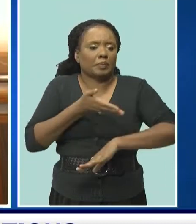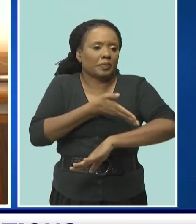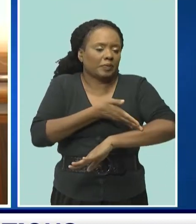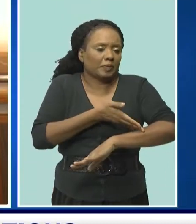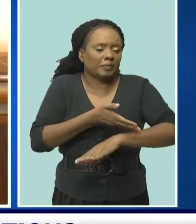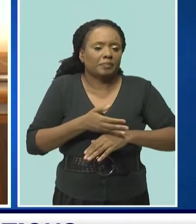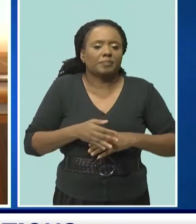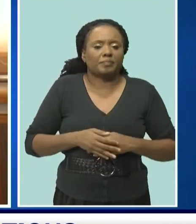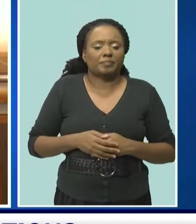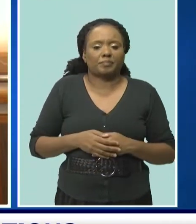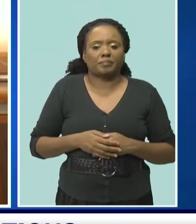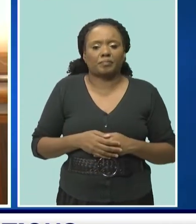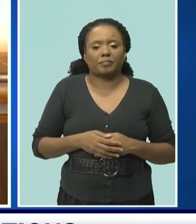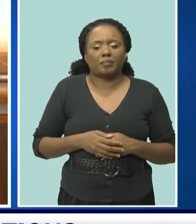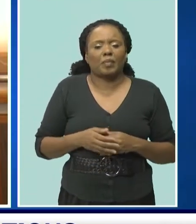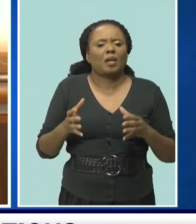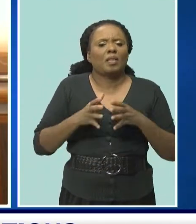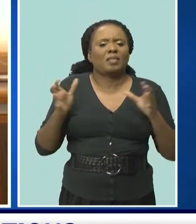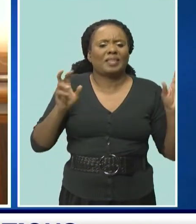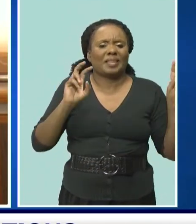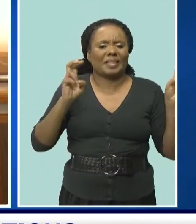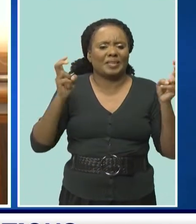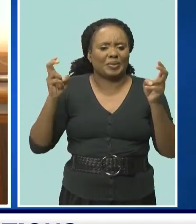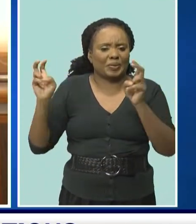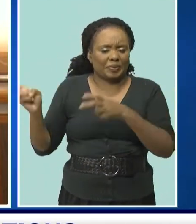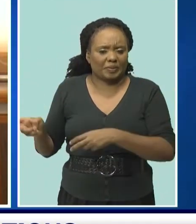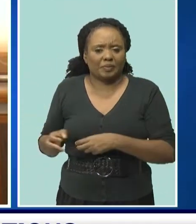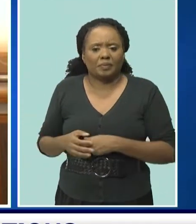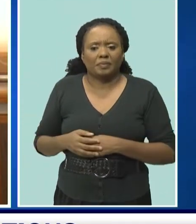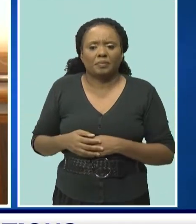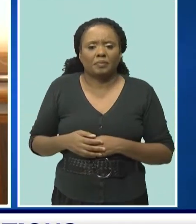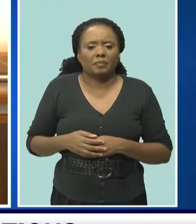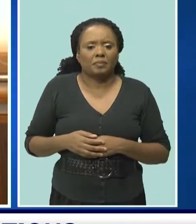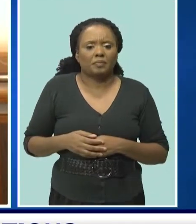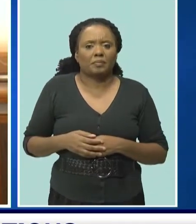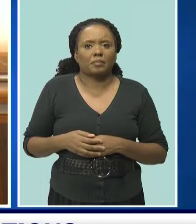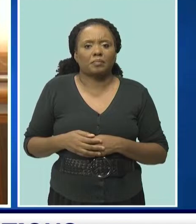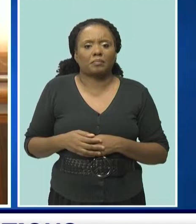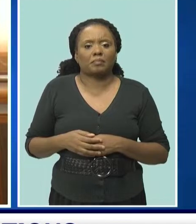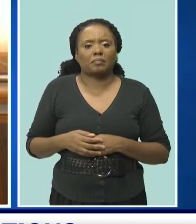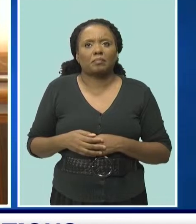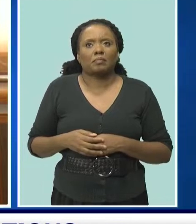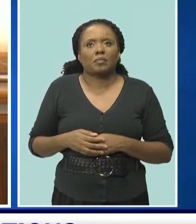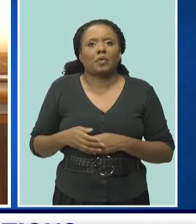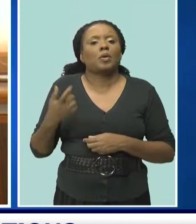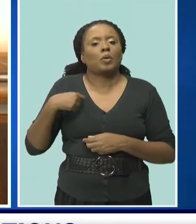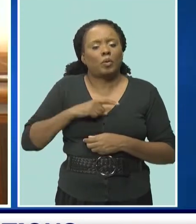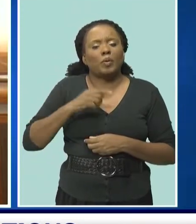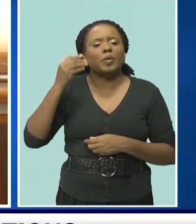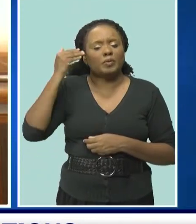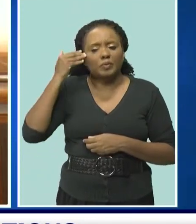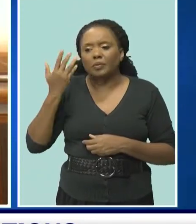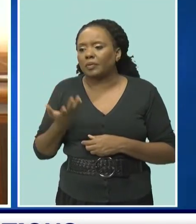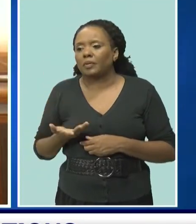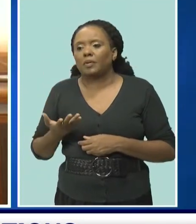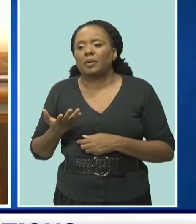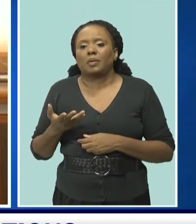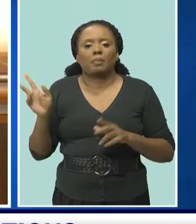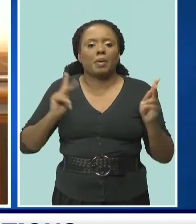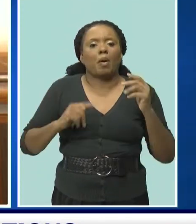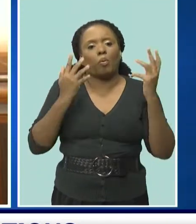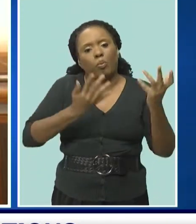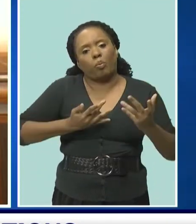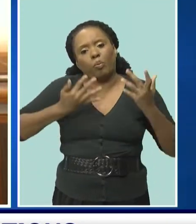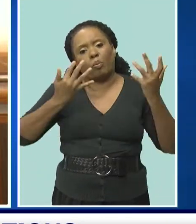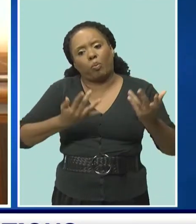Yeah. So there are issues like that. We need to sort out the wait times. There's no hiding on that. We need to delve into it, and we're doing that